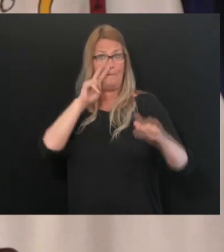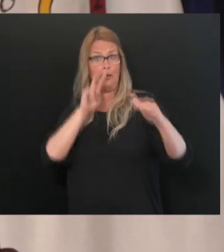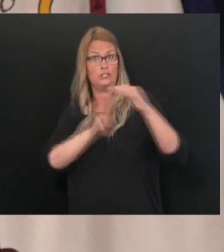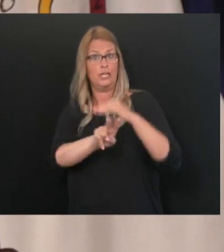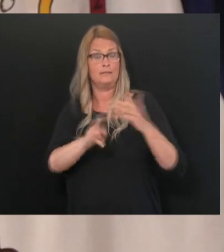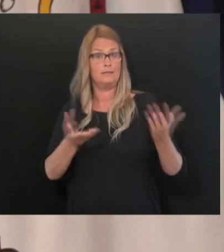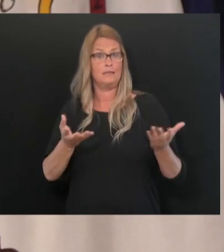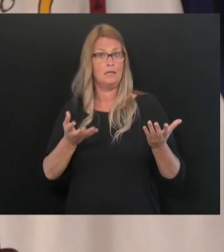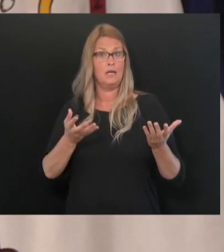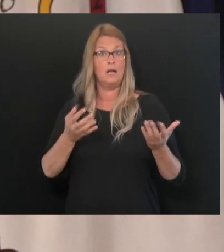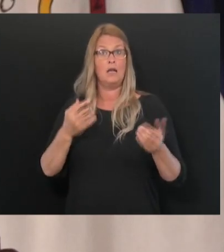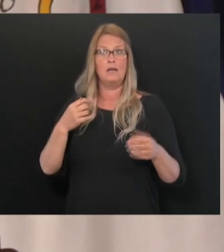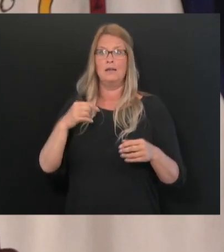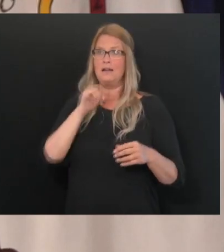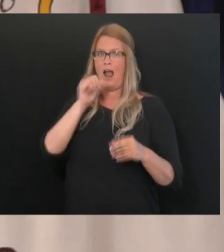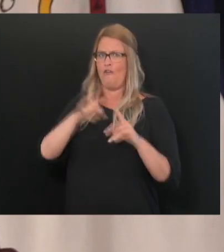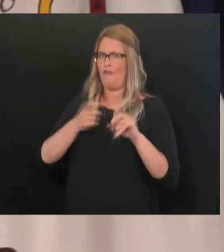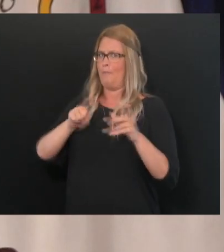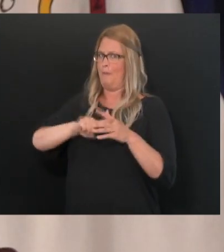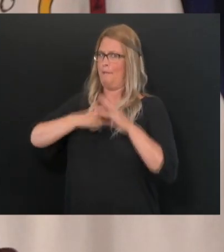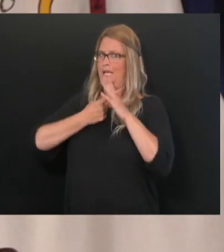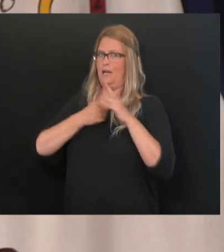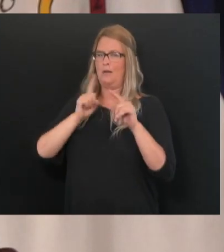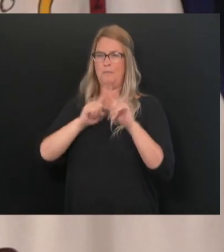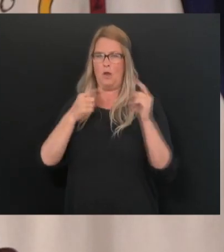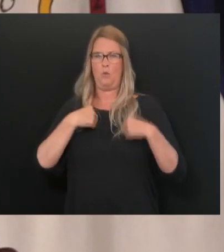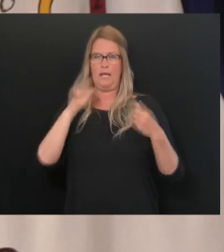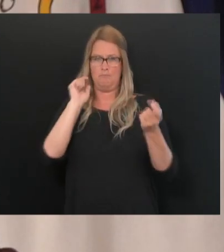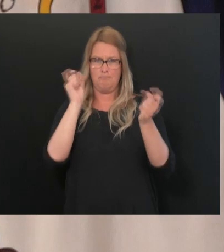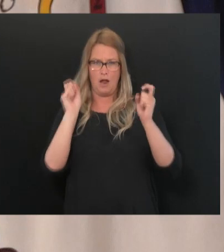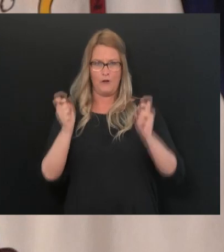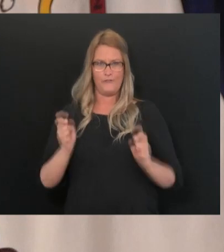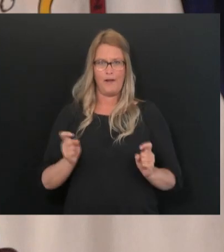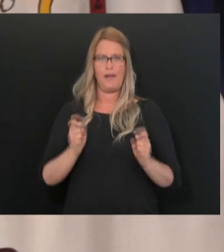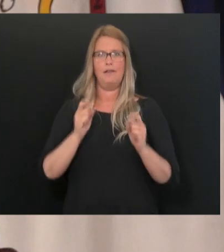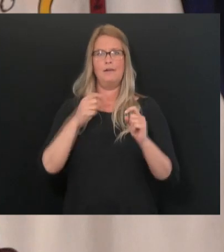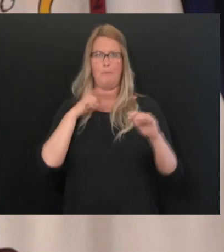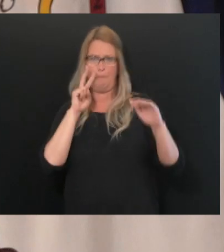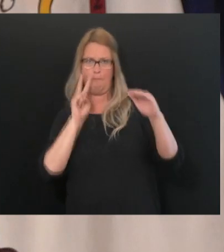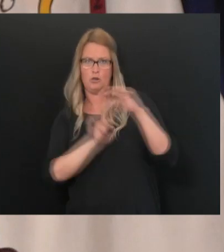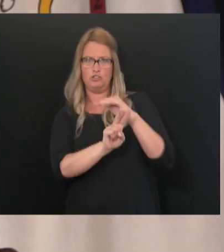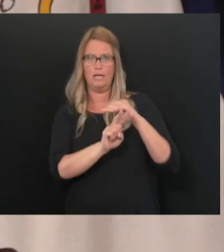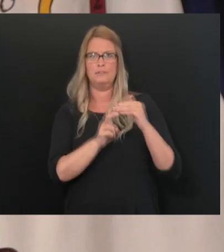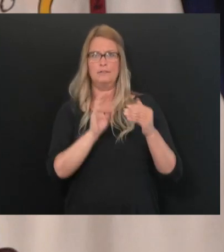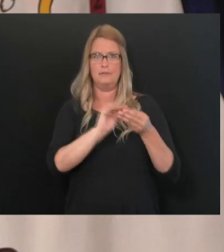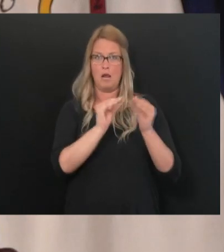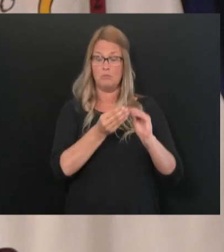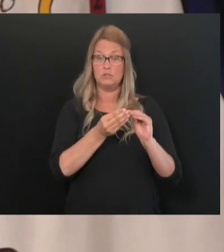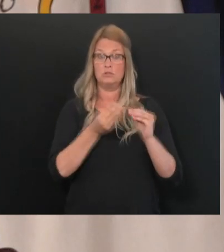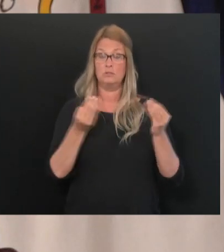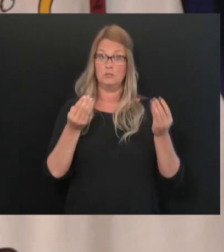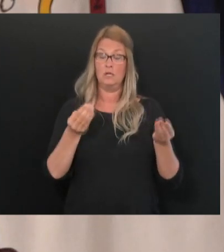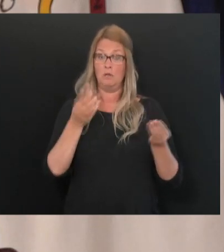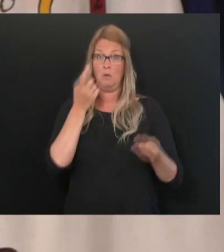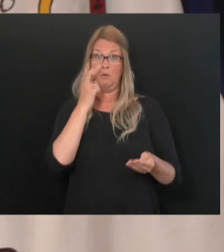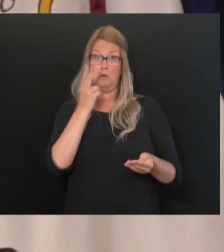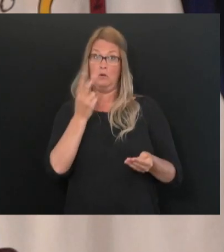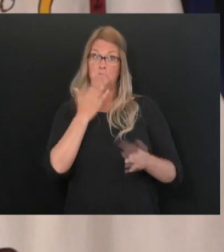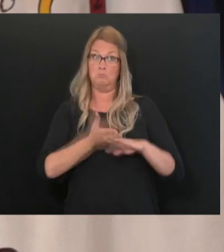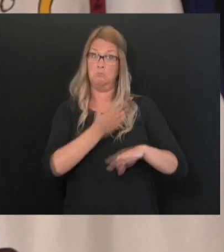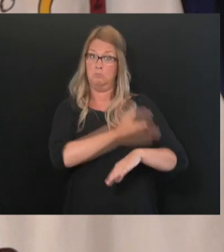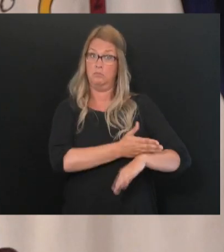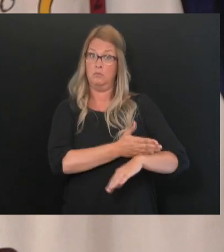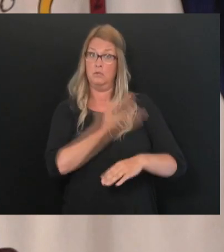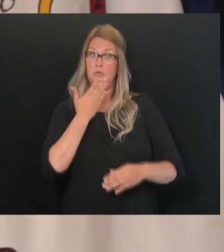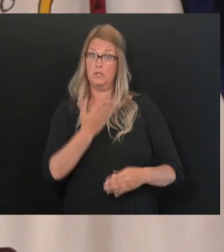standpoint of what we projected in the beginning, but what we modified and projected from the standpoint of what we thought, we were going to have with this